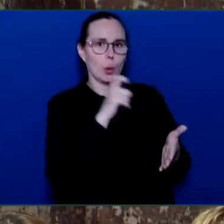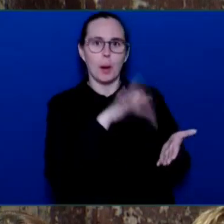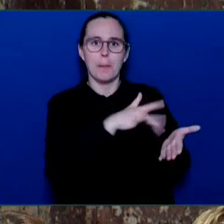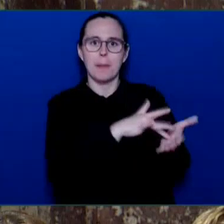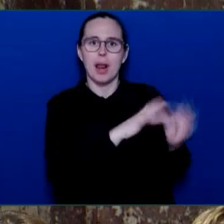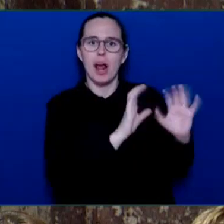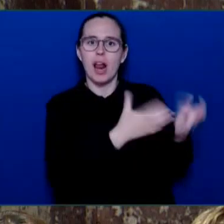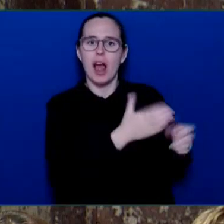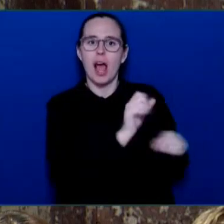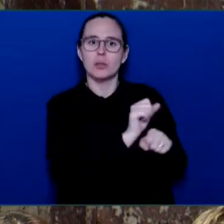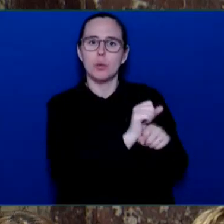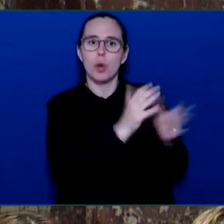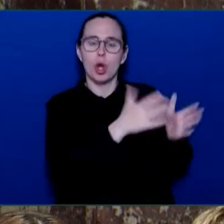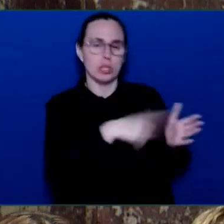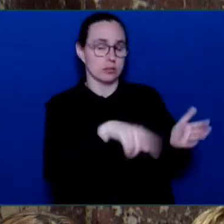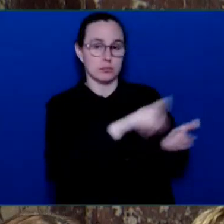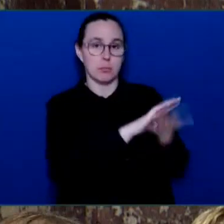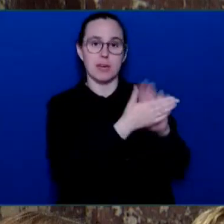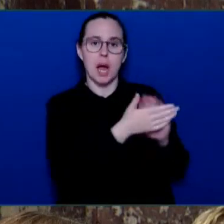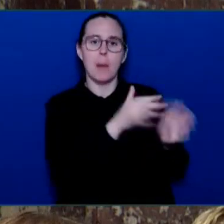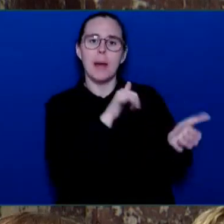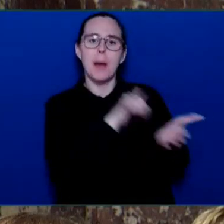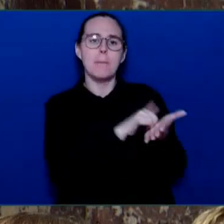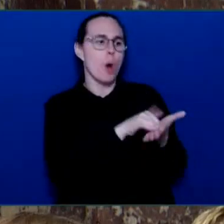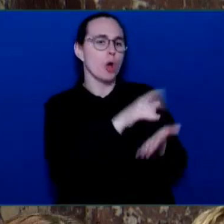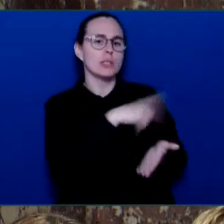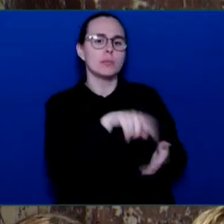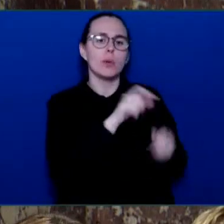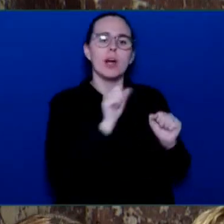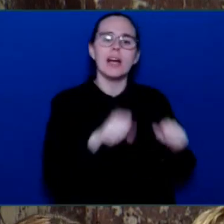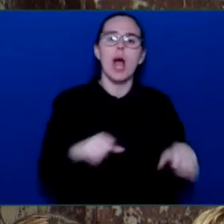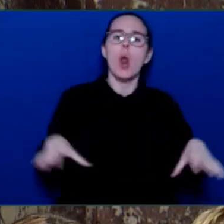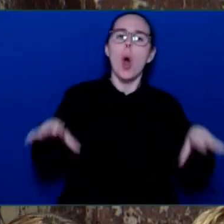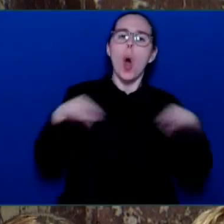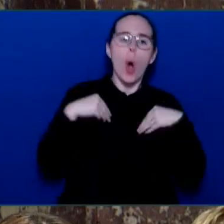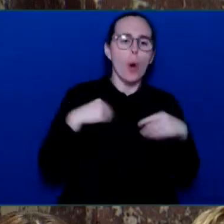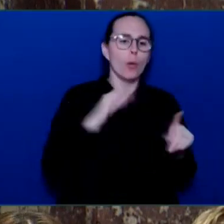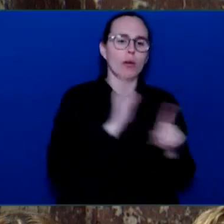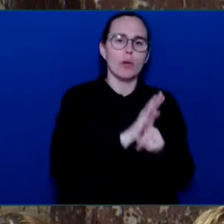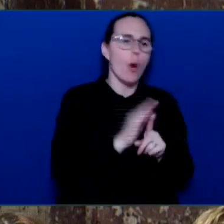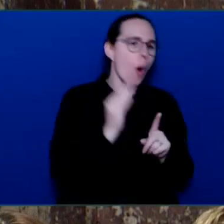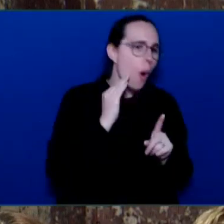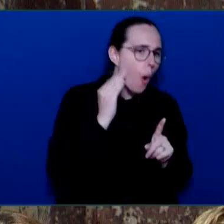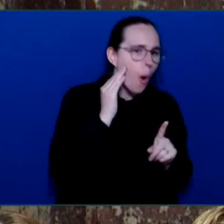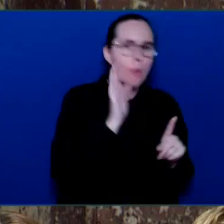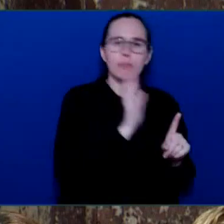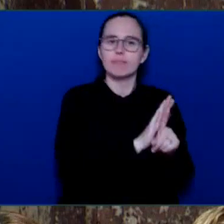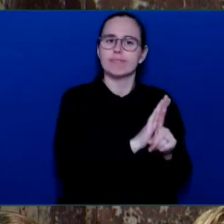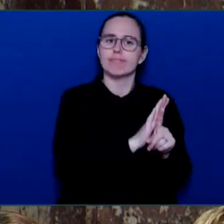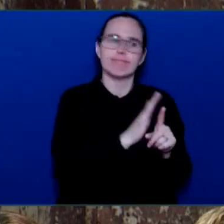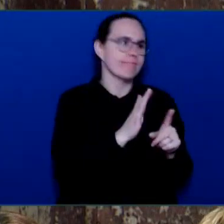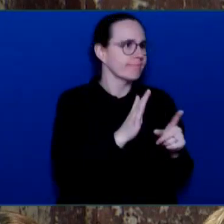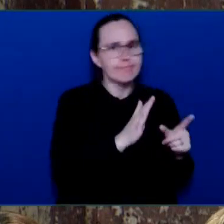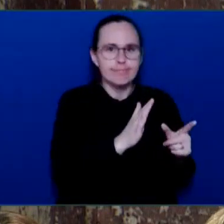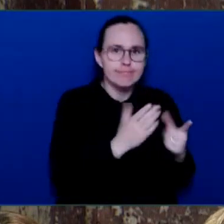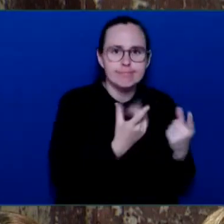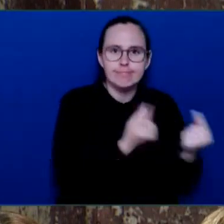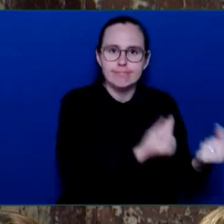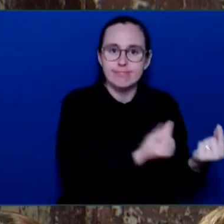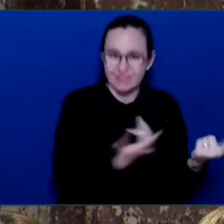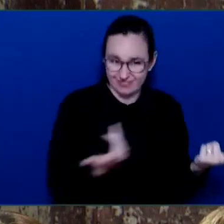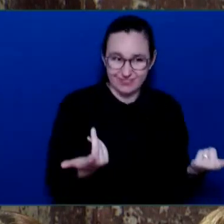build equity for that matter. So, Mr. Speaker, I just want to point out that this approach has been tried in other